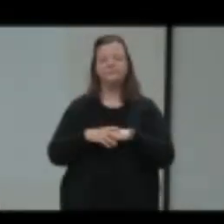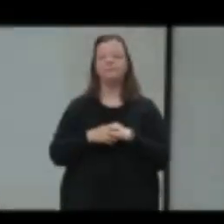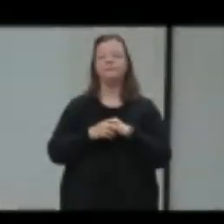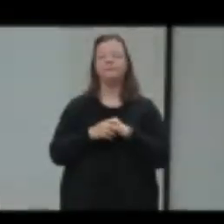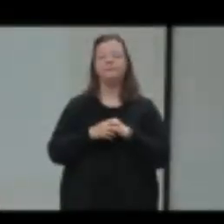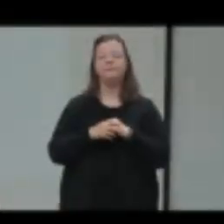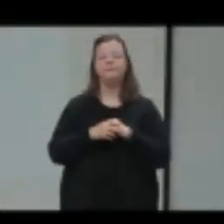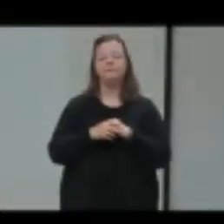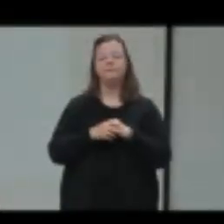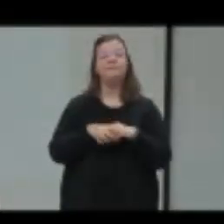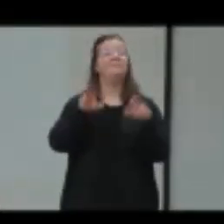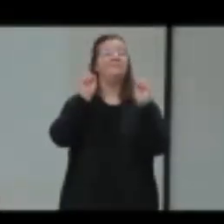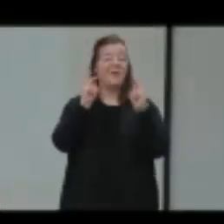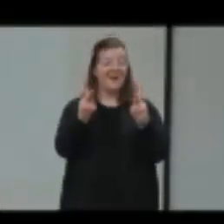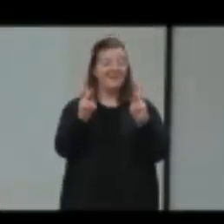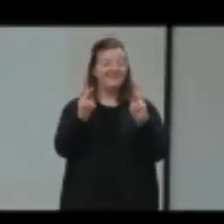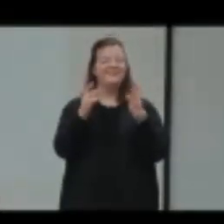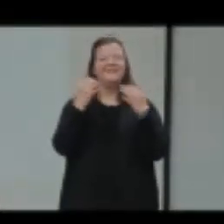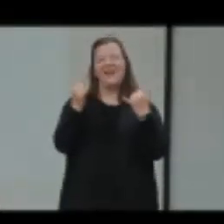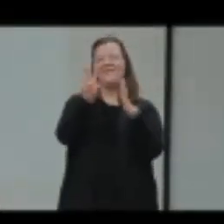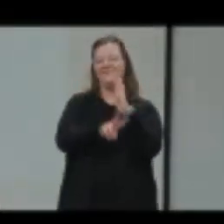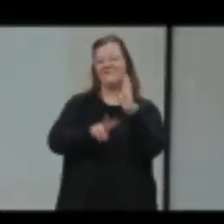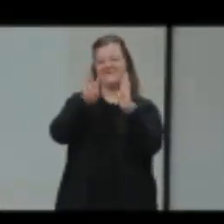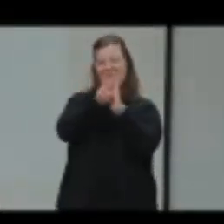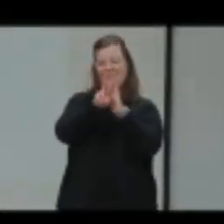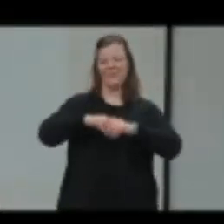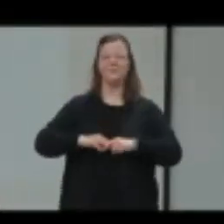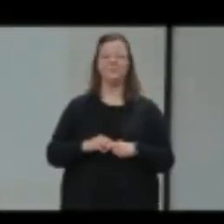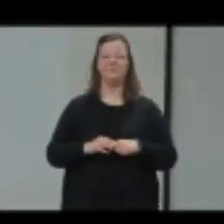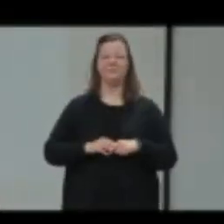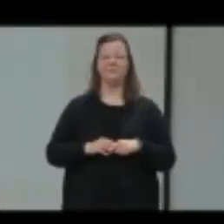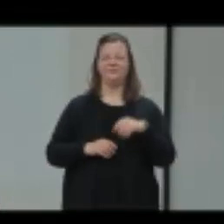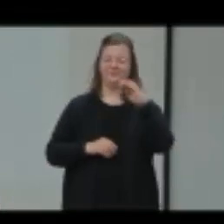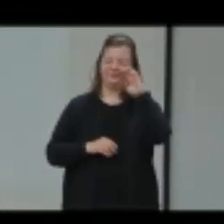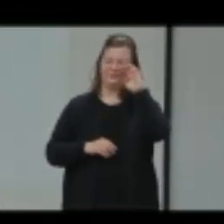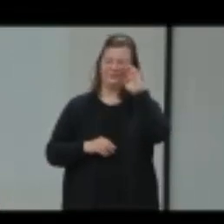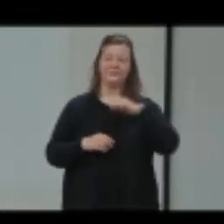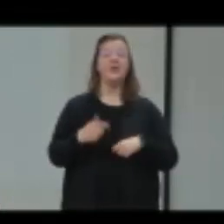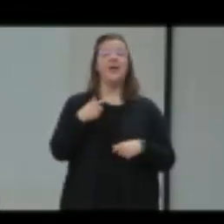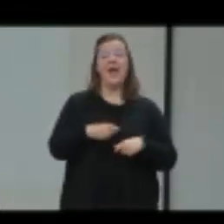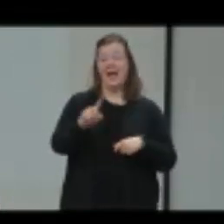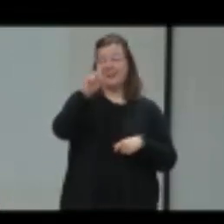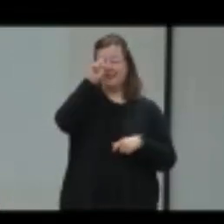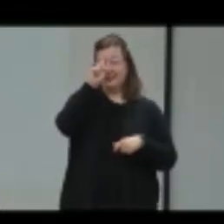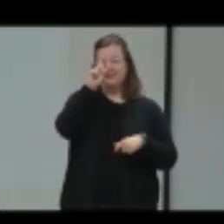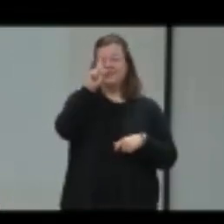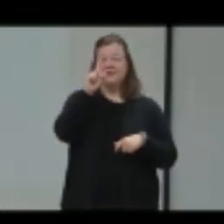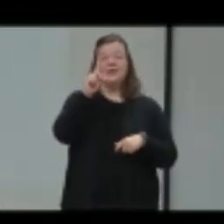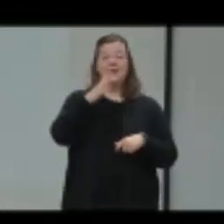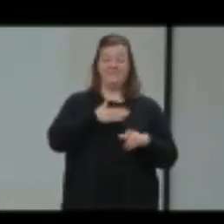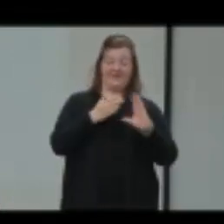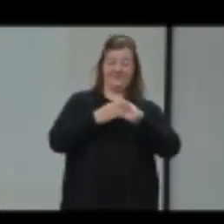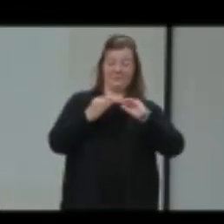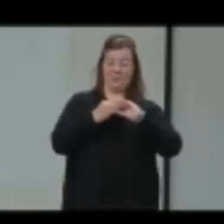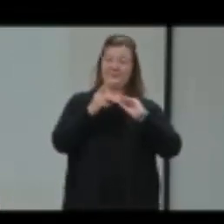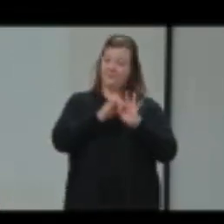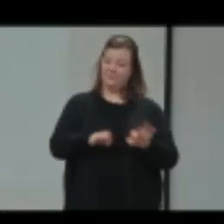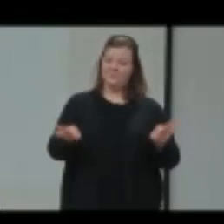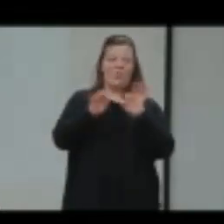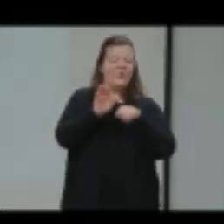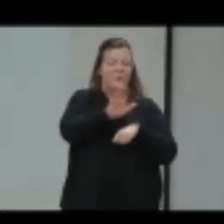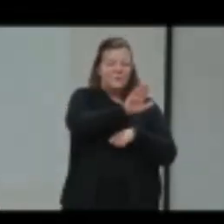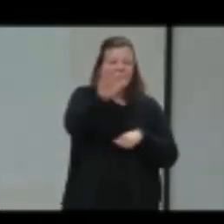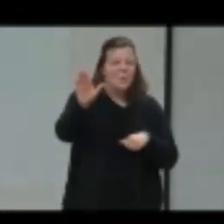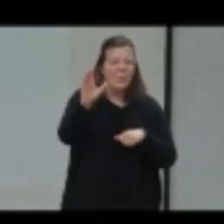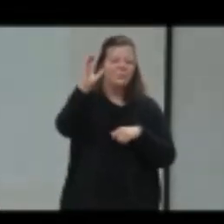So this is where the videos start. I think that just as my voice is important, your voice is